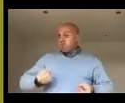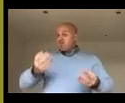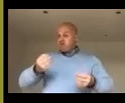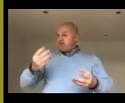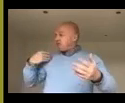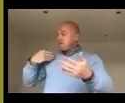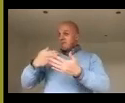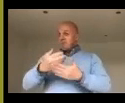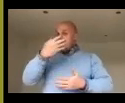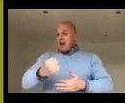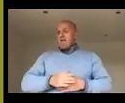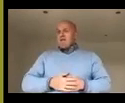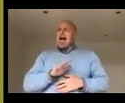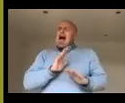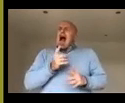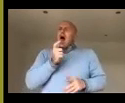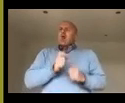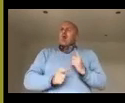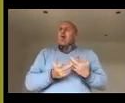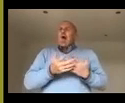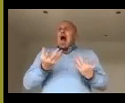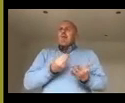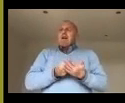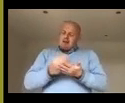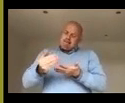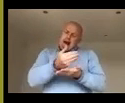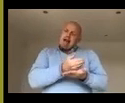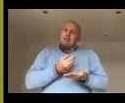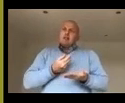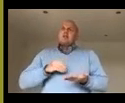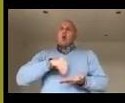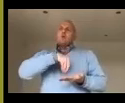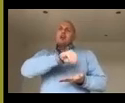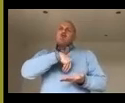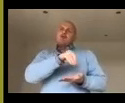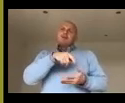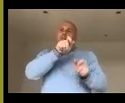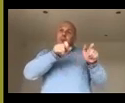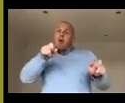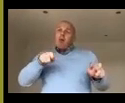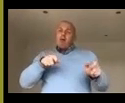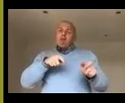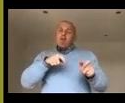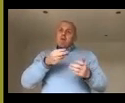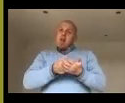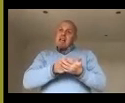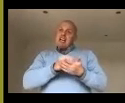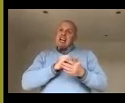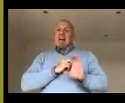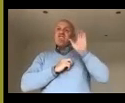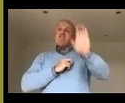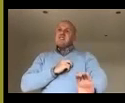is through an endowment where they collect donations from people. This money is invested, and then